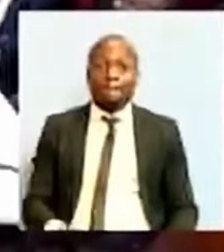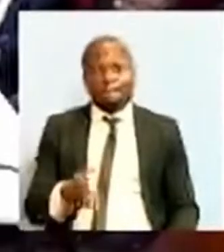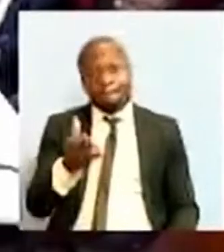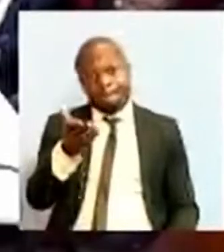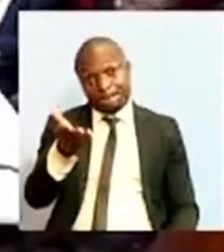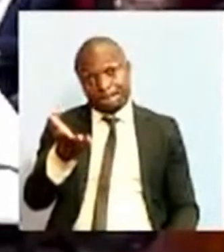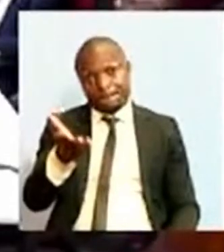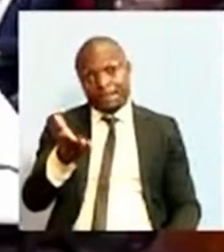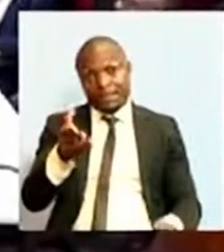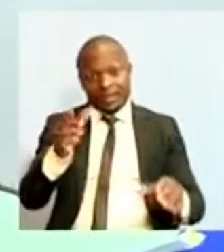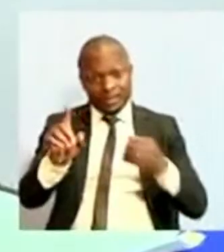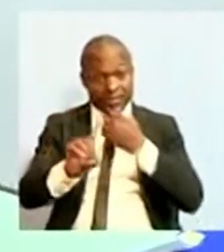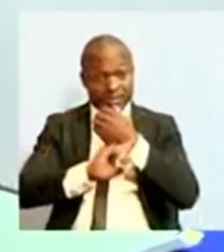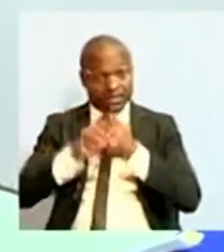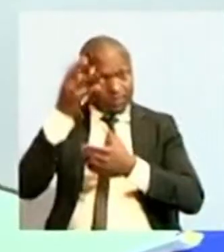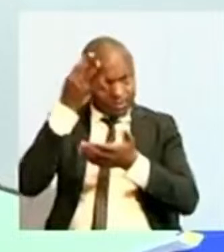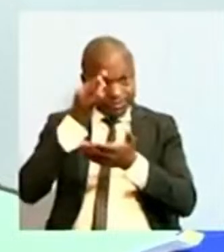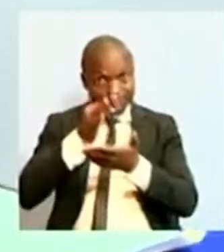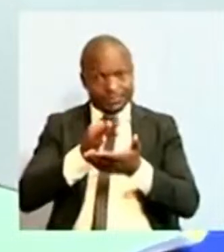Yes, Town Clerk.